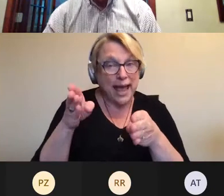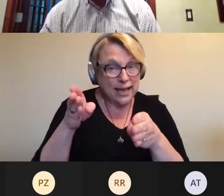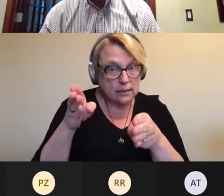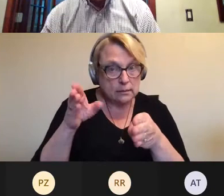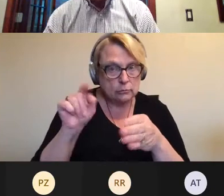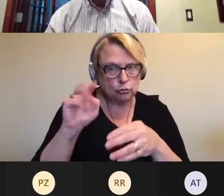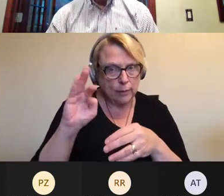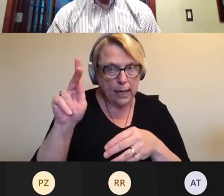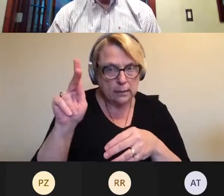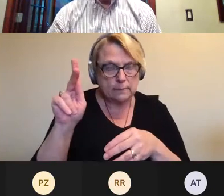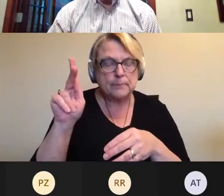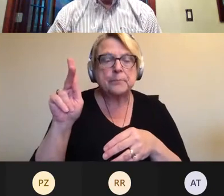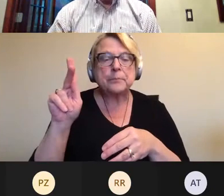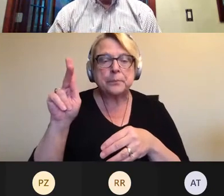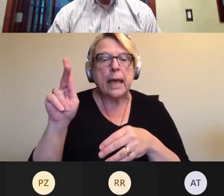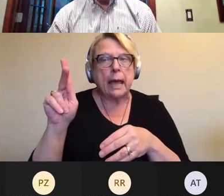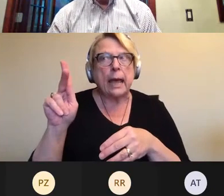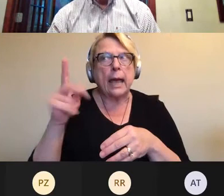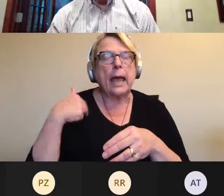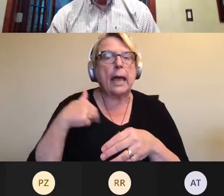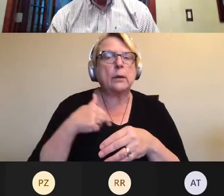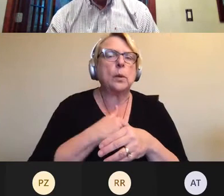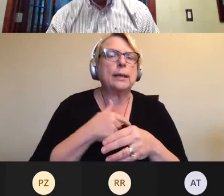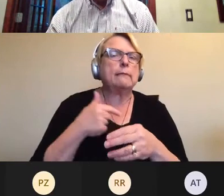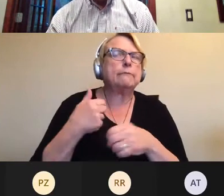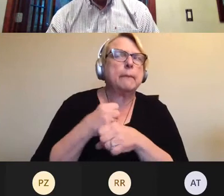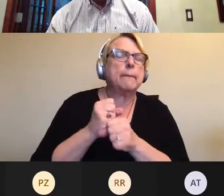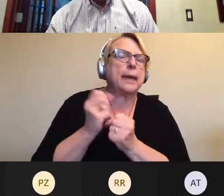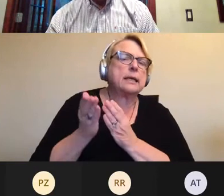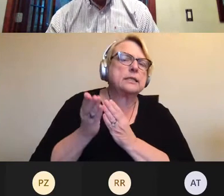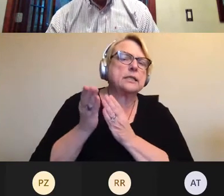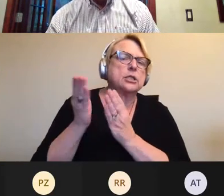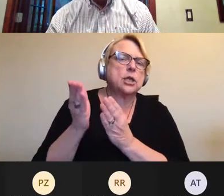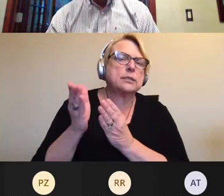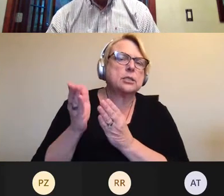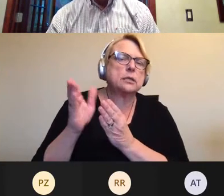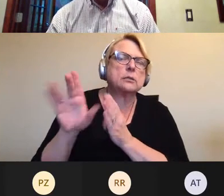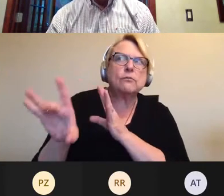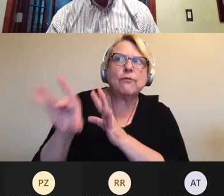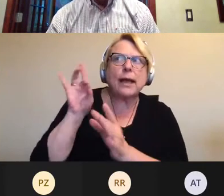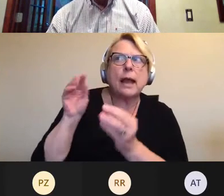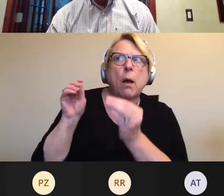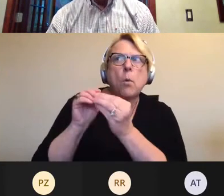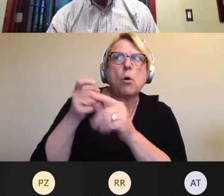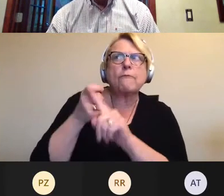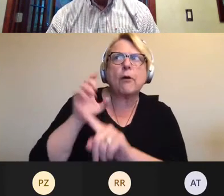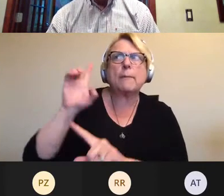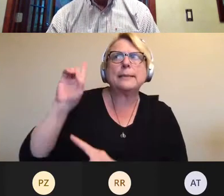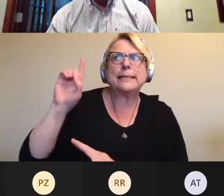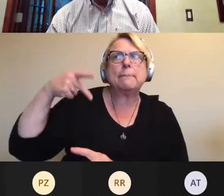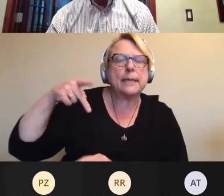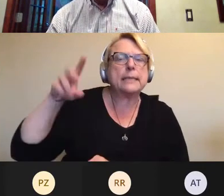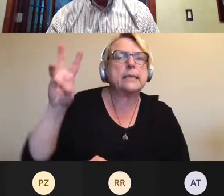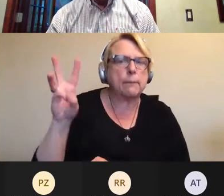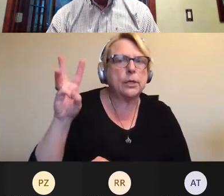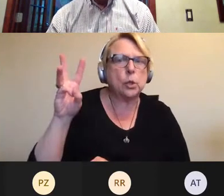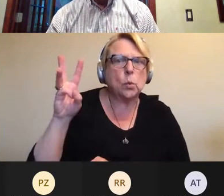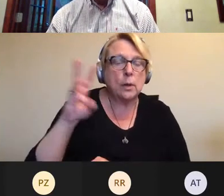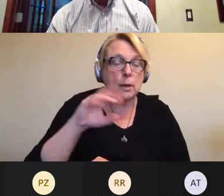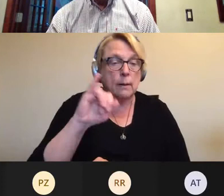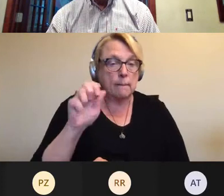that we have made is to learn more about that from the DPW. But James, perhaps I could hear